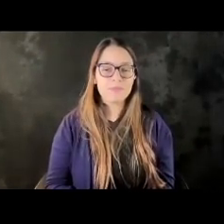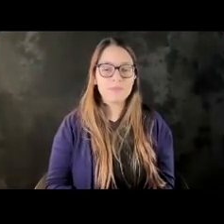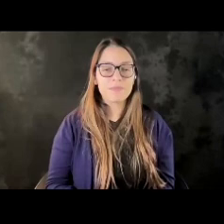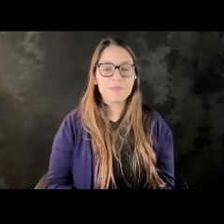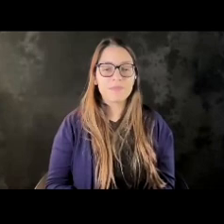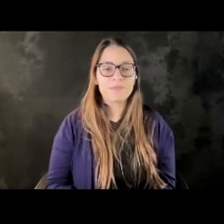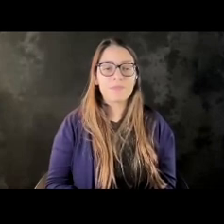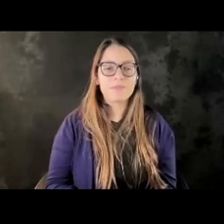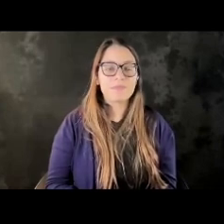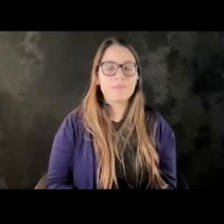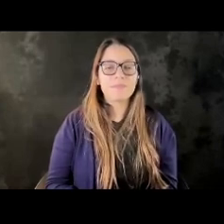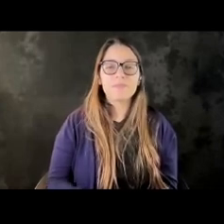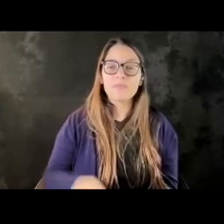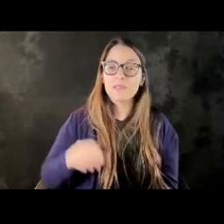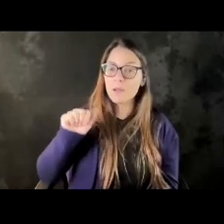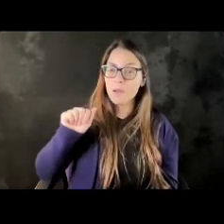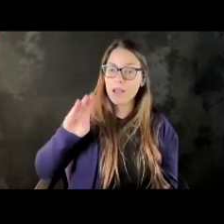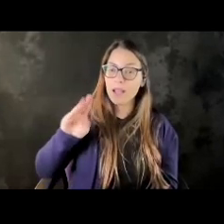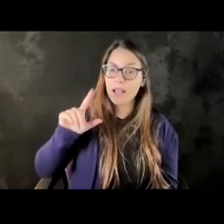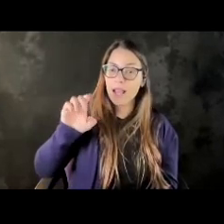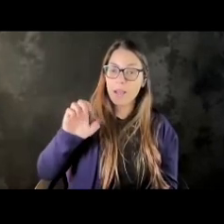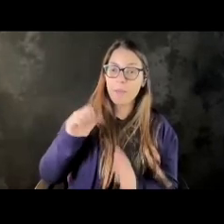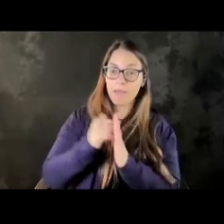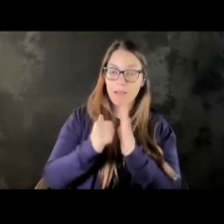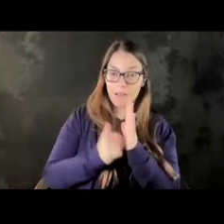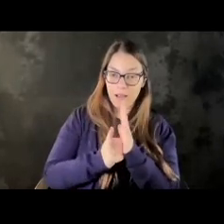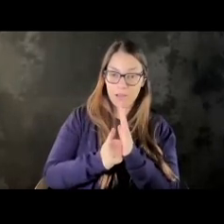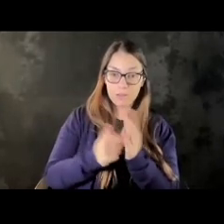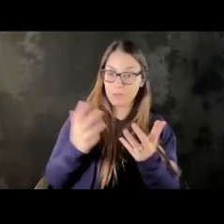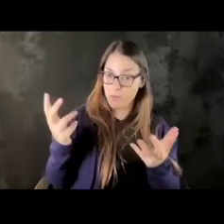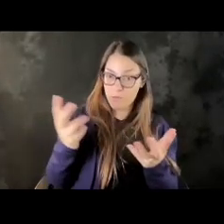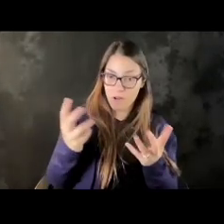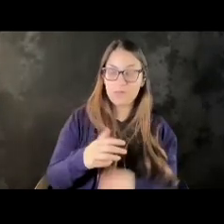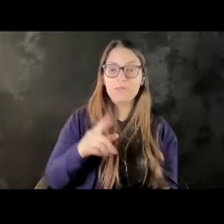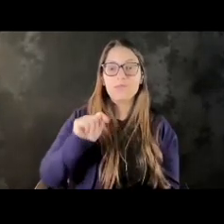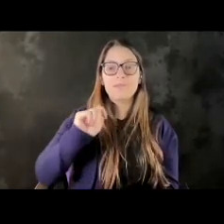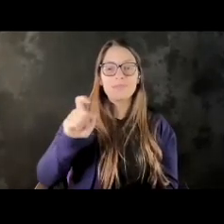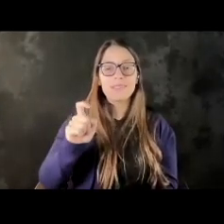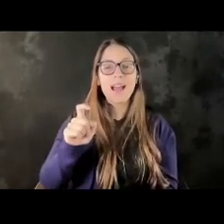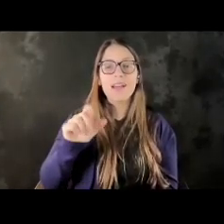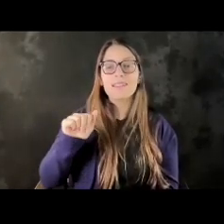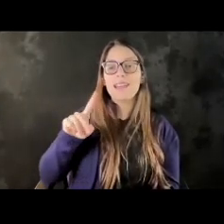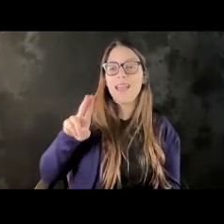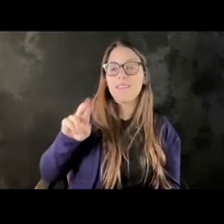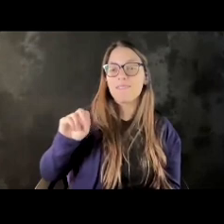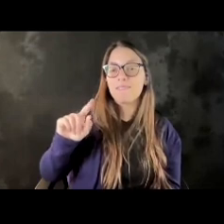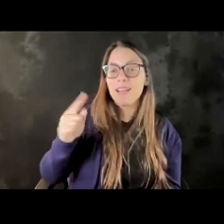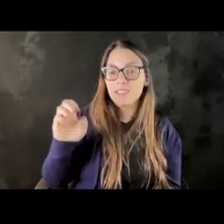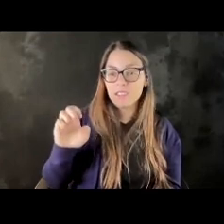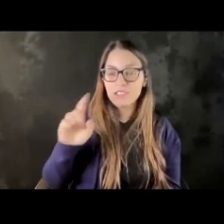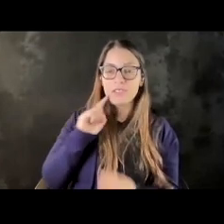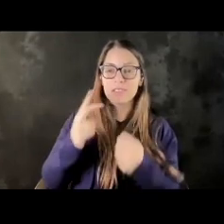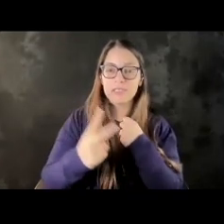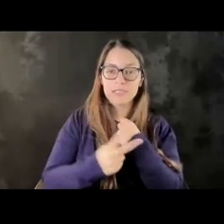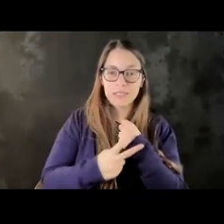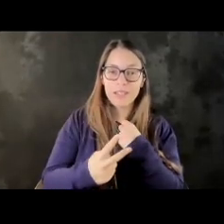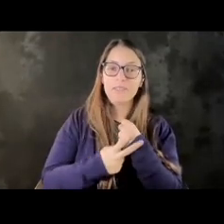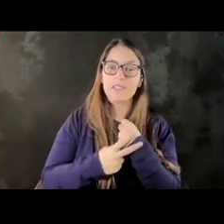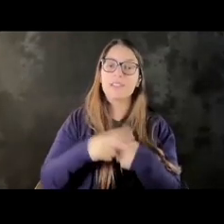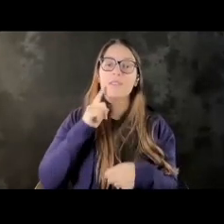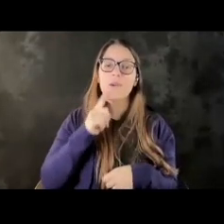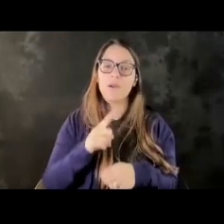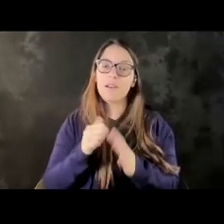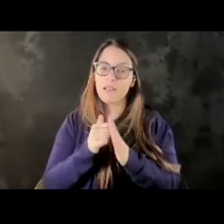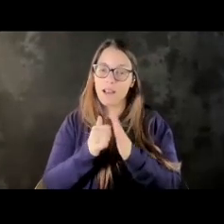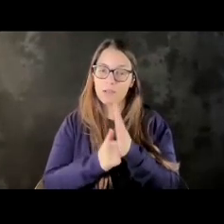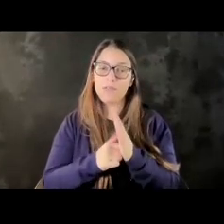So ABLE accounts are tax advantage savings and or investment accounts designed to improve the